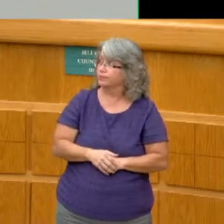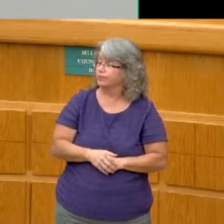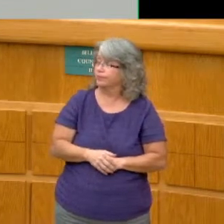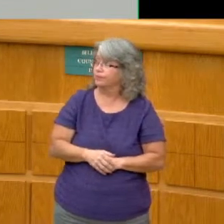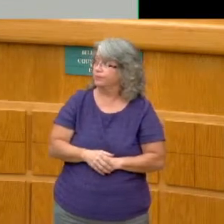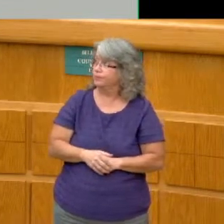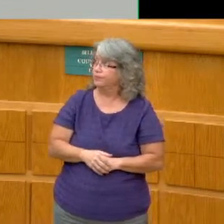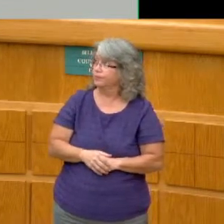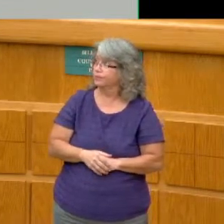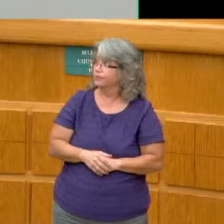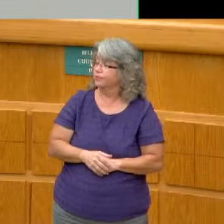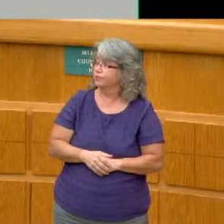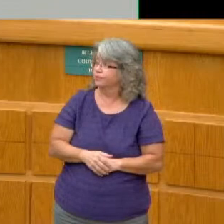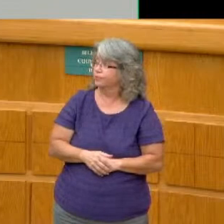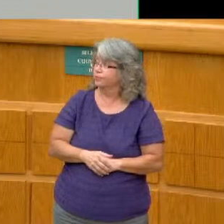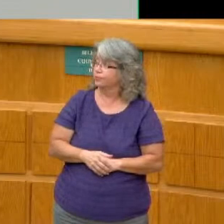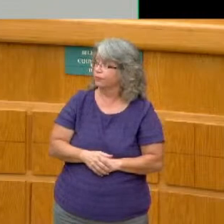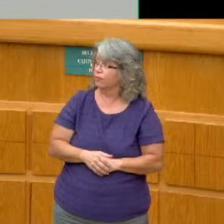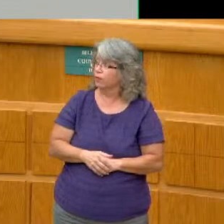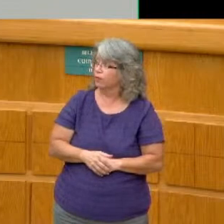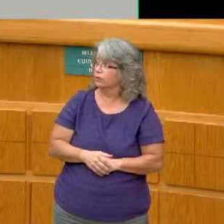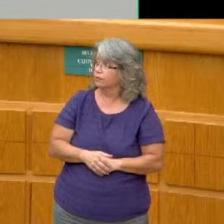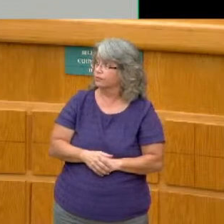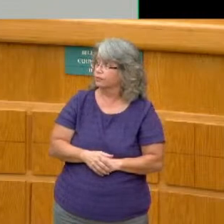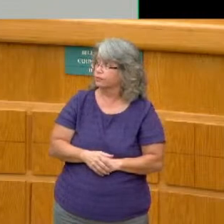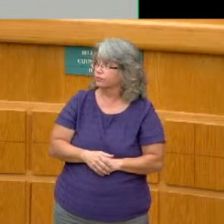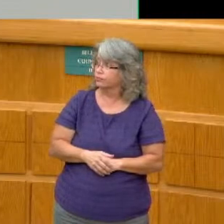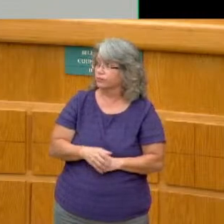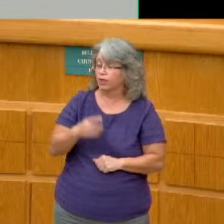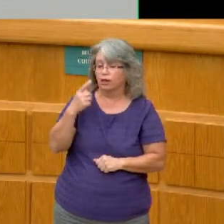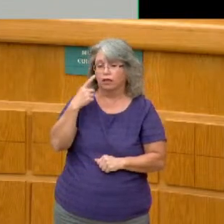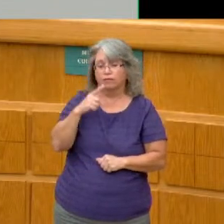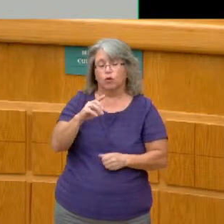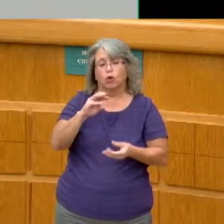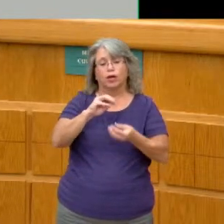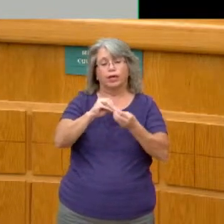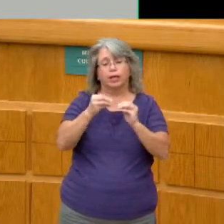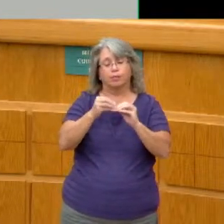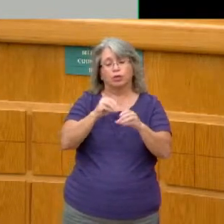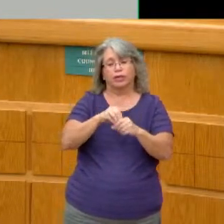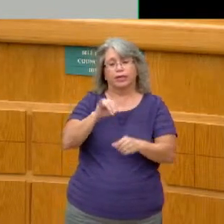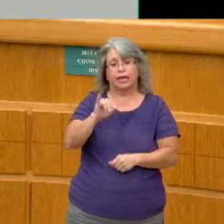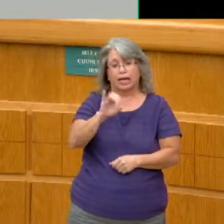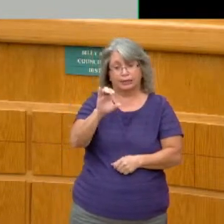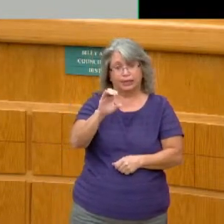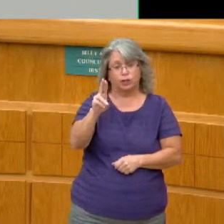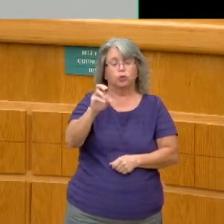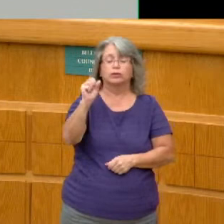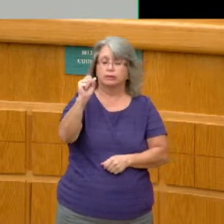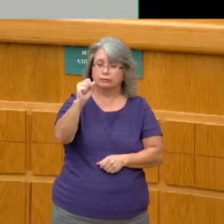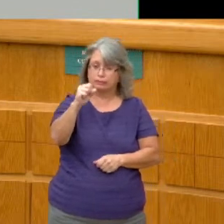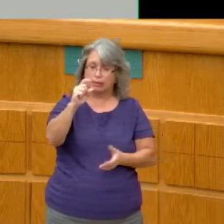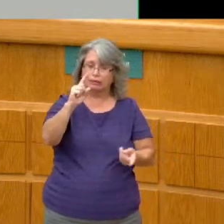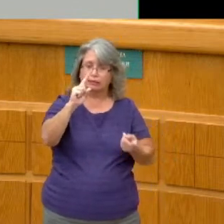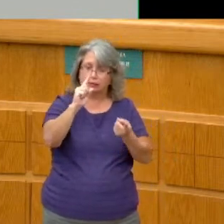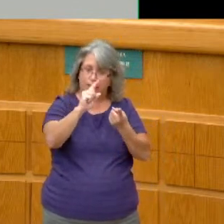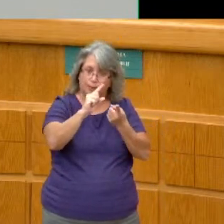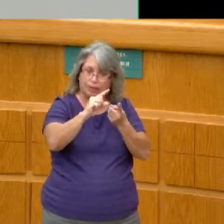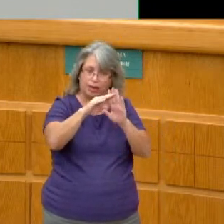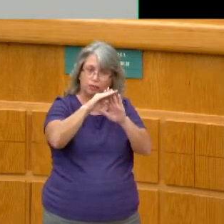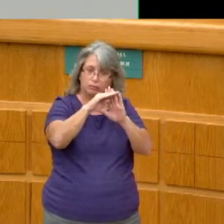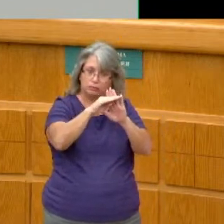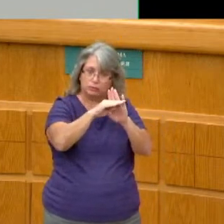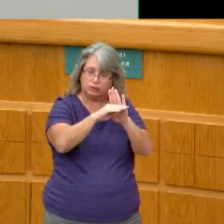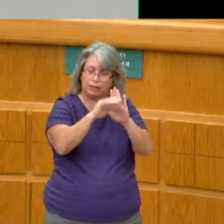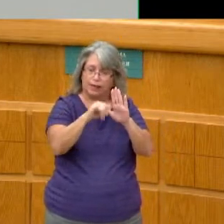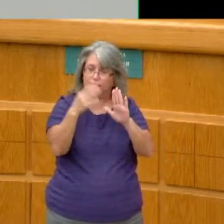All right. And so for the ICUs, right now we're trending downwards. As you've seen, that's in the blue. We